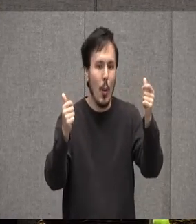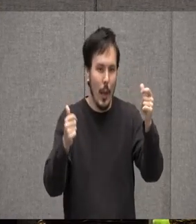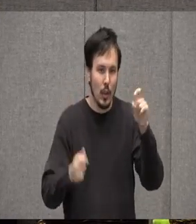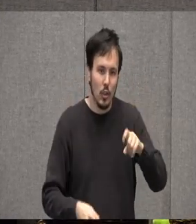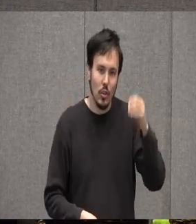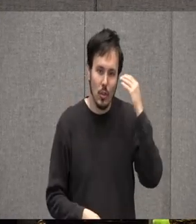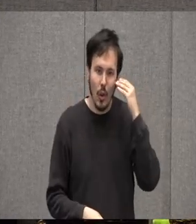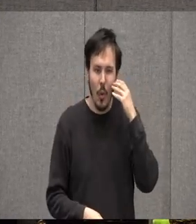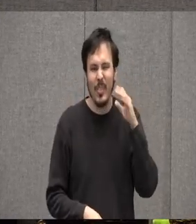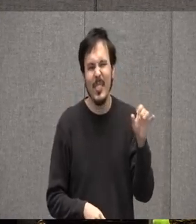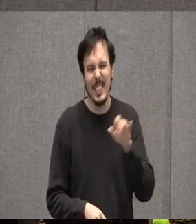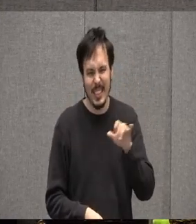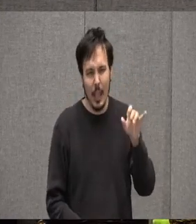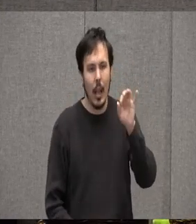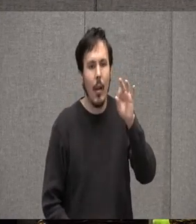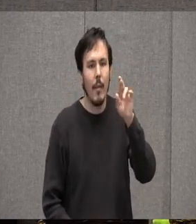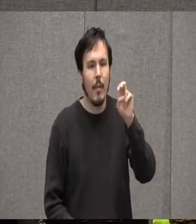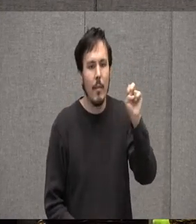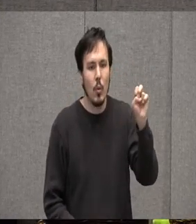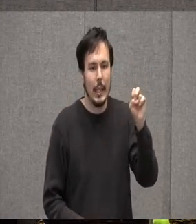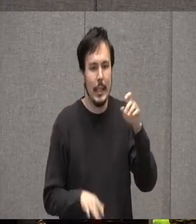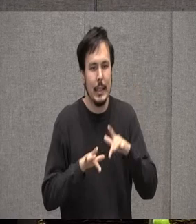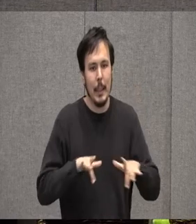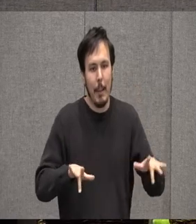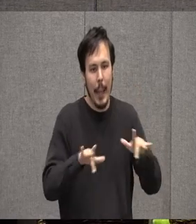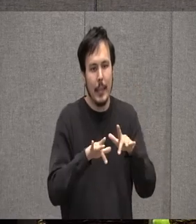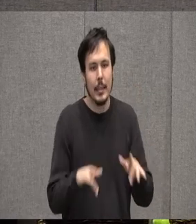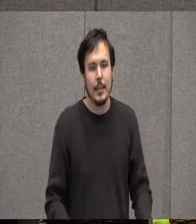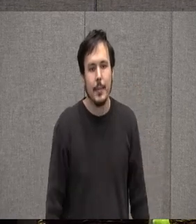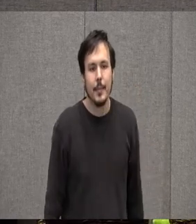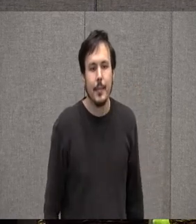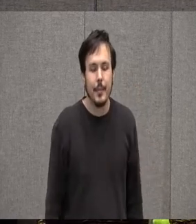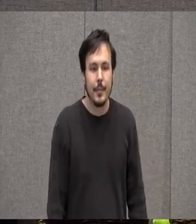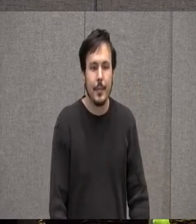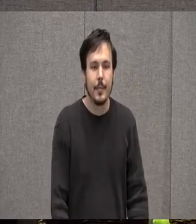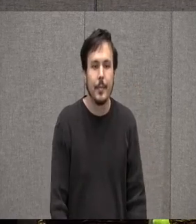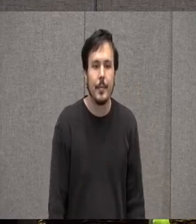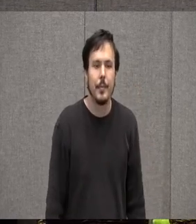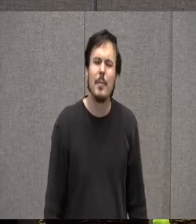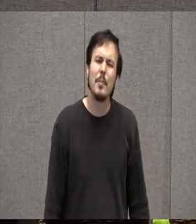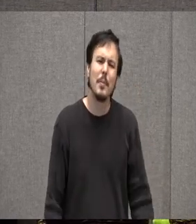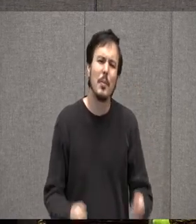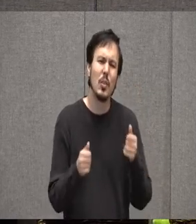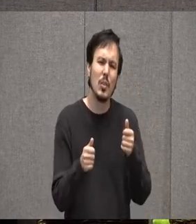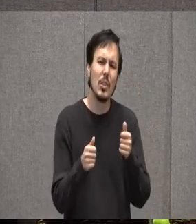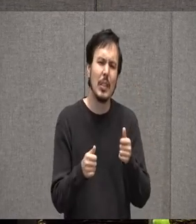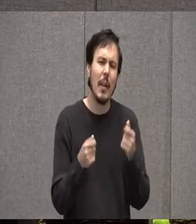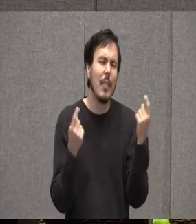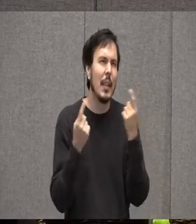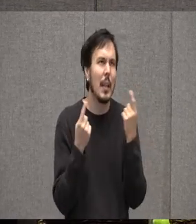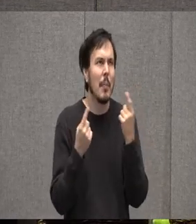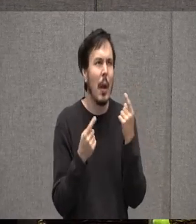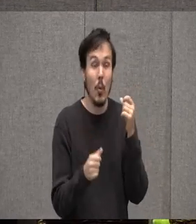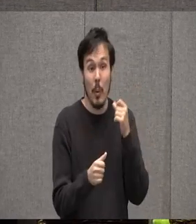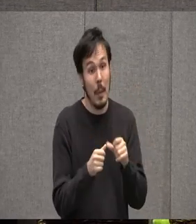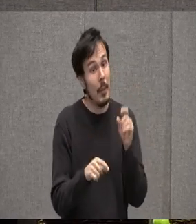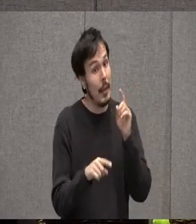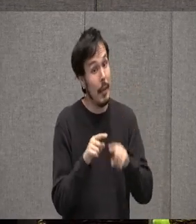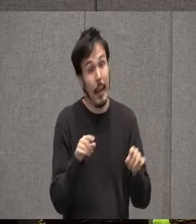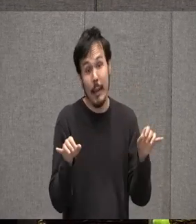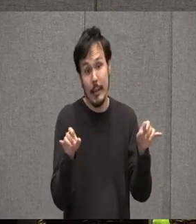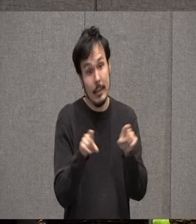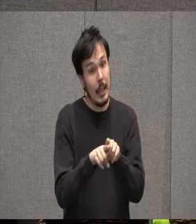free space. It tells us automatically what's going to be happening in there. But when you're thinking about, like, remember, I can't have the